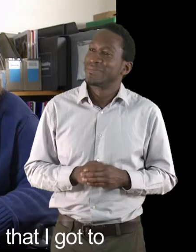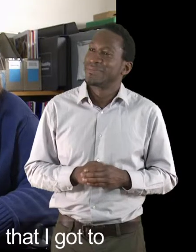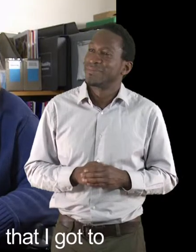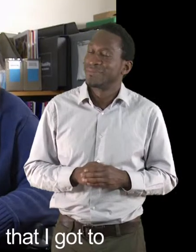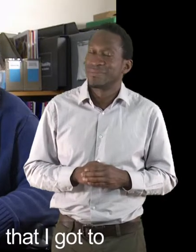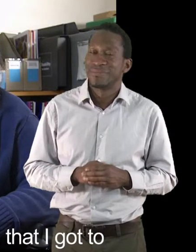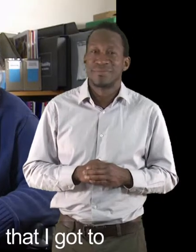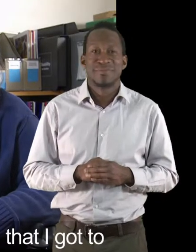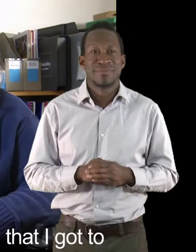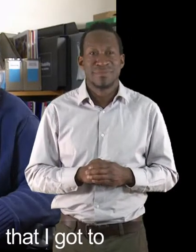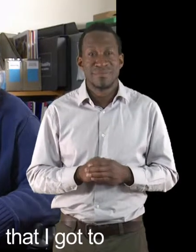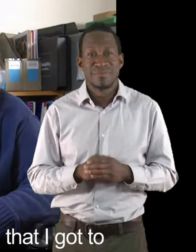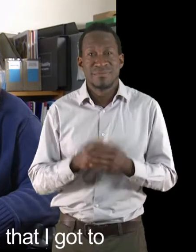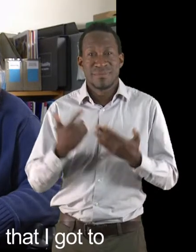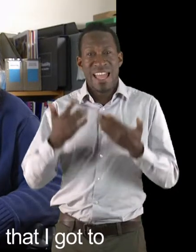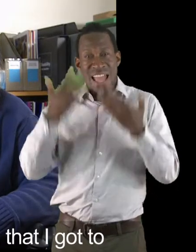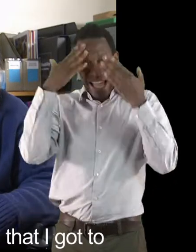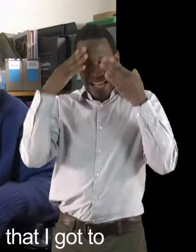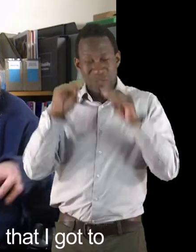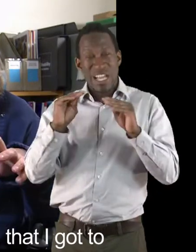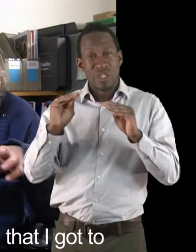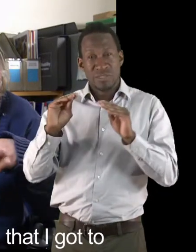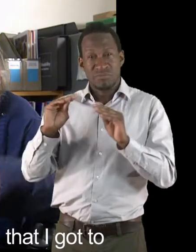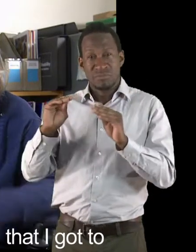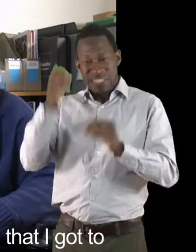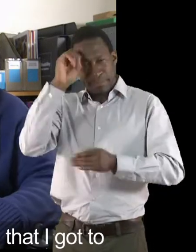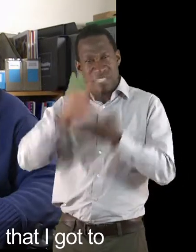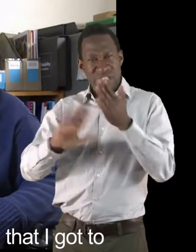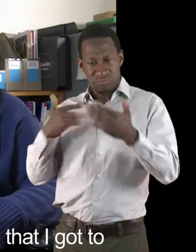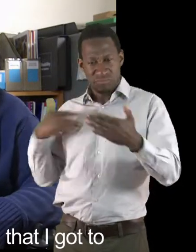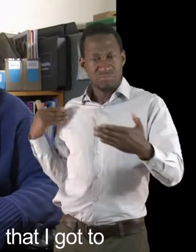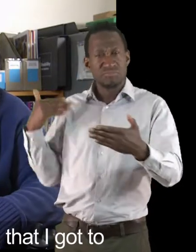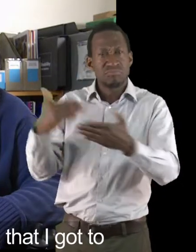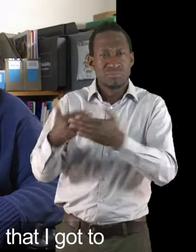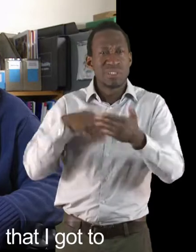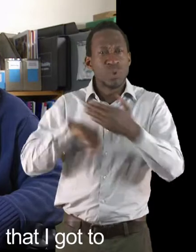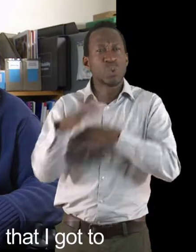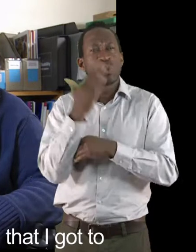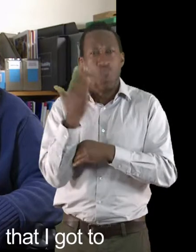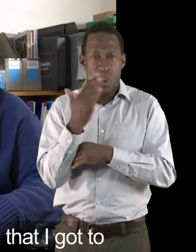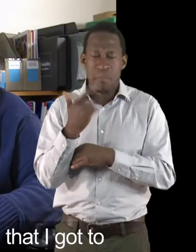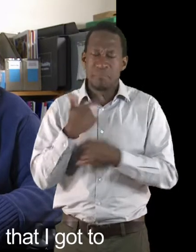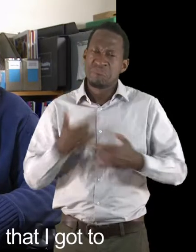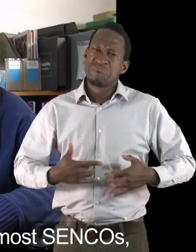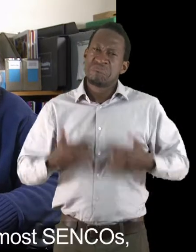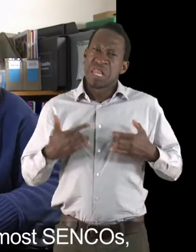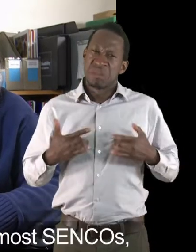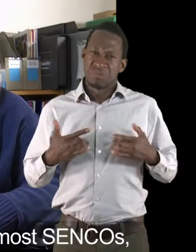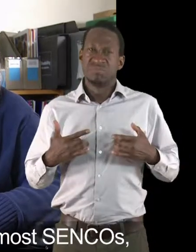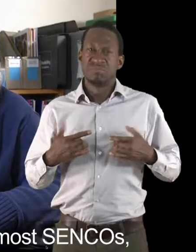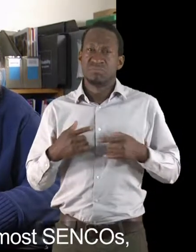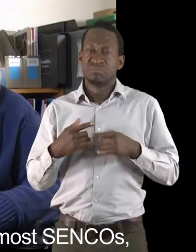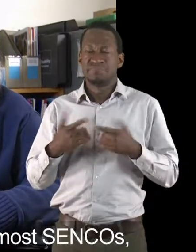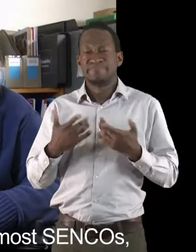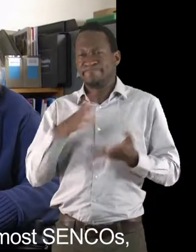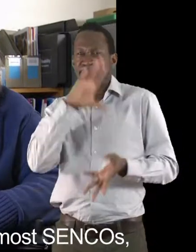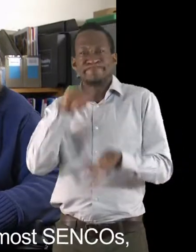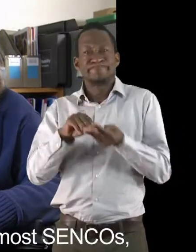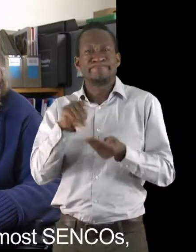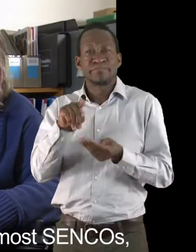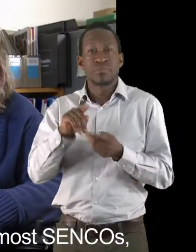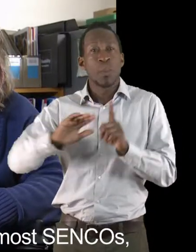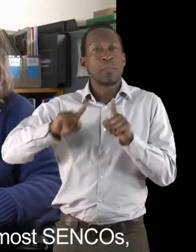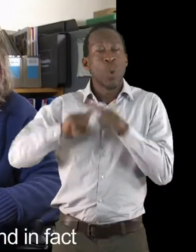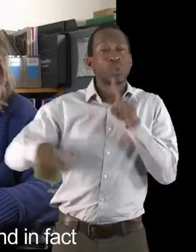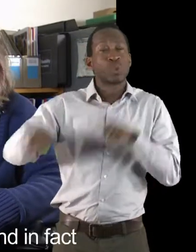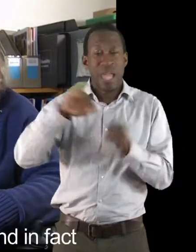my general feeling by this point that I got to this point in my educational career is that I had come to the conclusion that